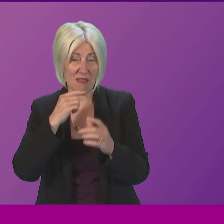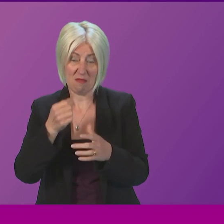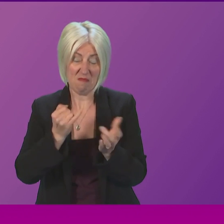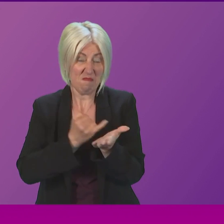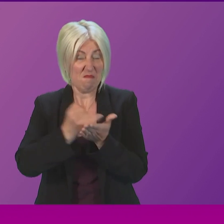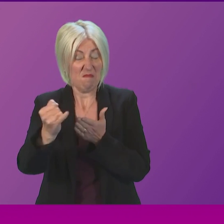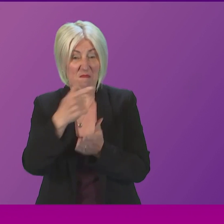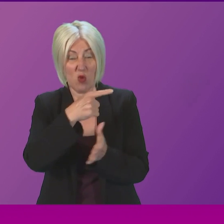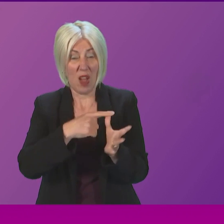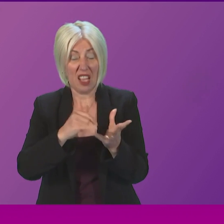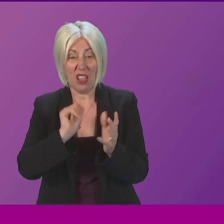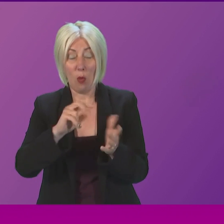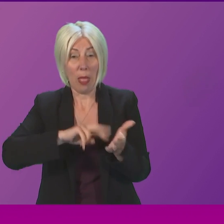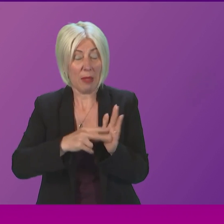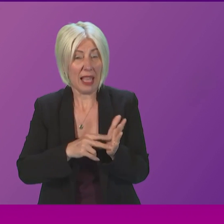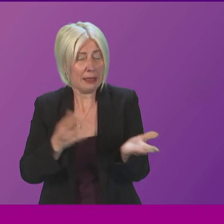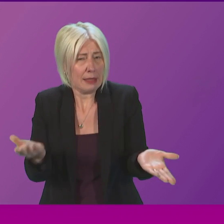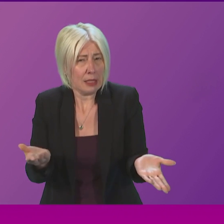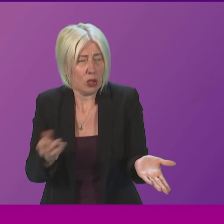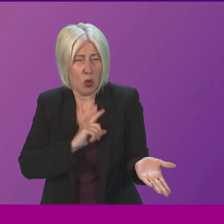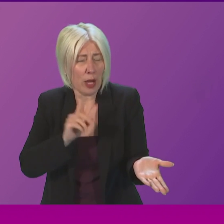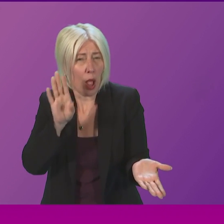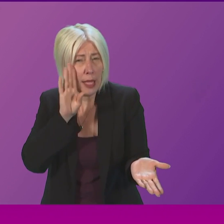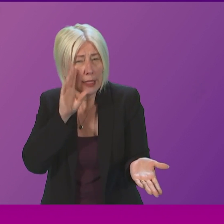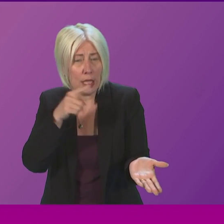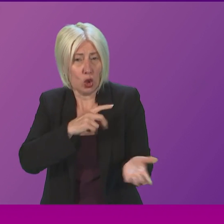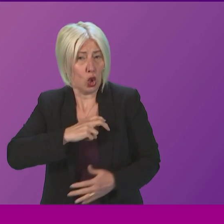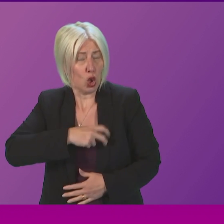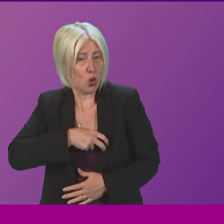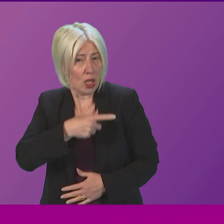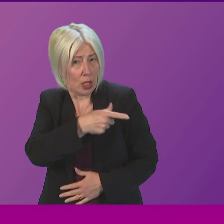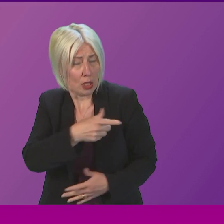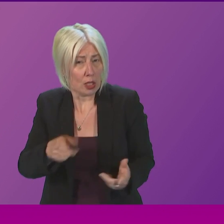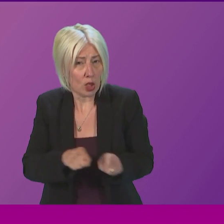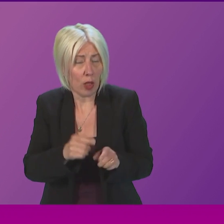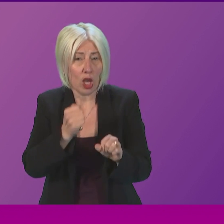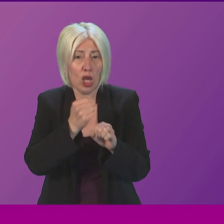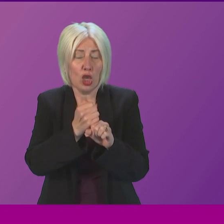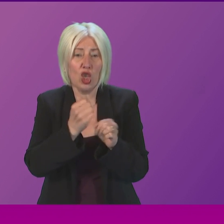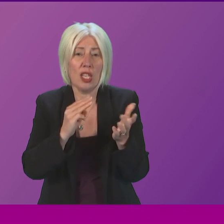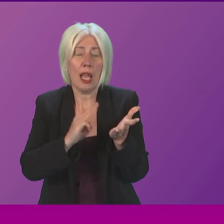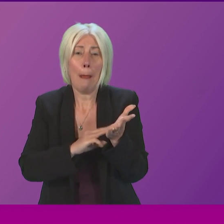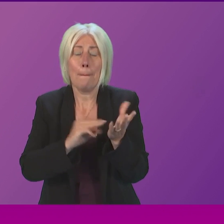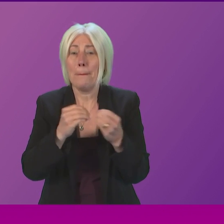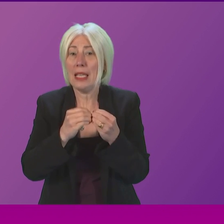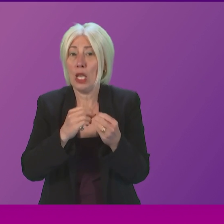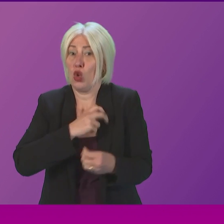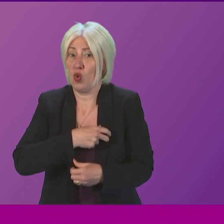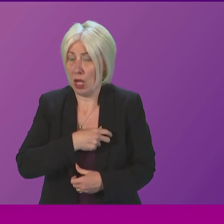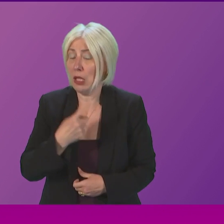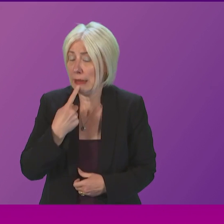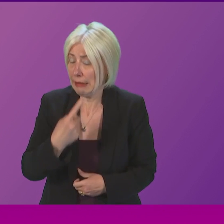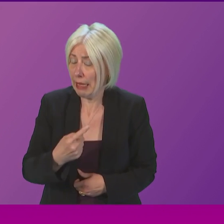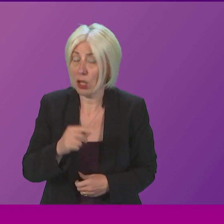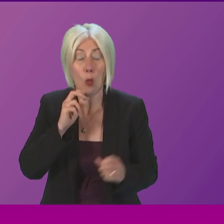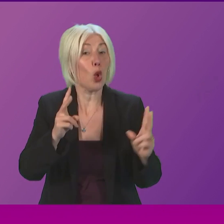Anna Sarwar's plans. Why doesn't he listen to the trade union movement? GMB Union have said, and I'll again